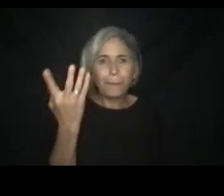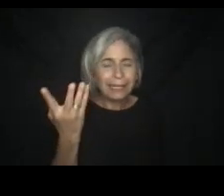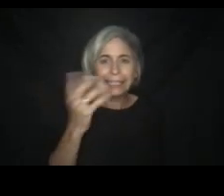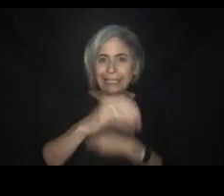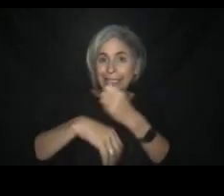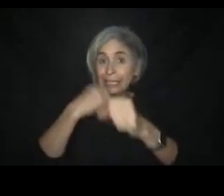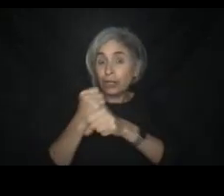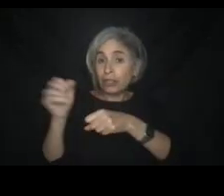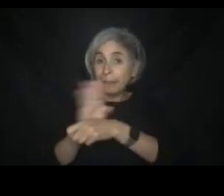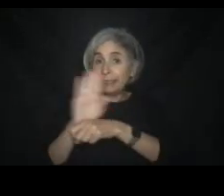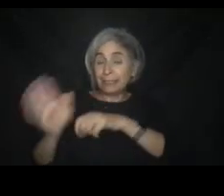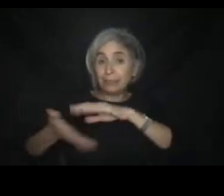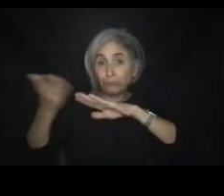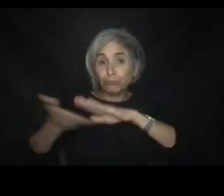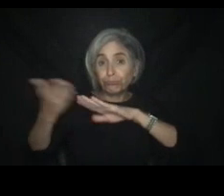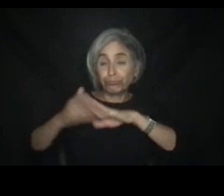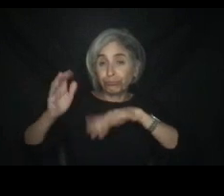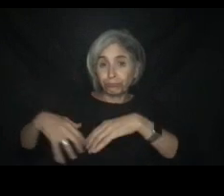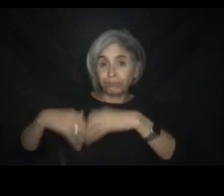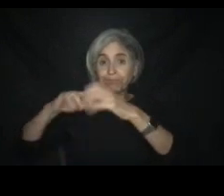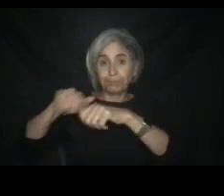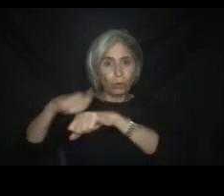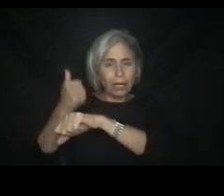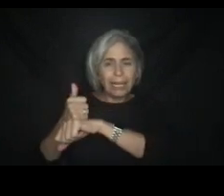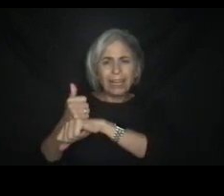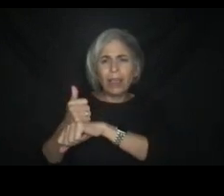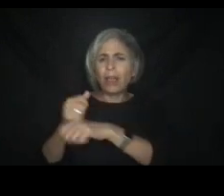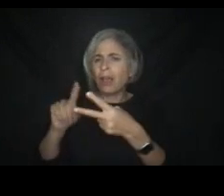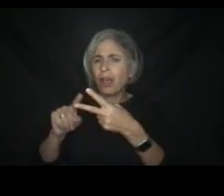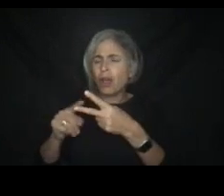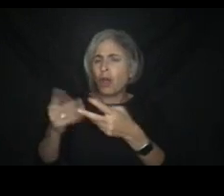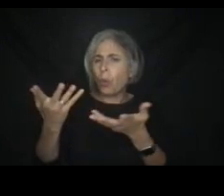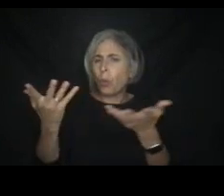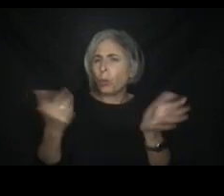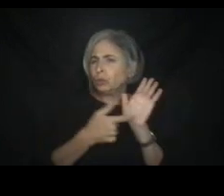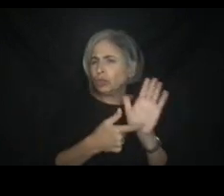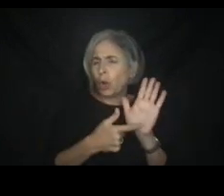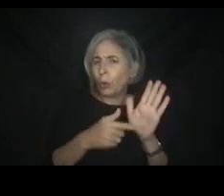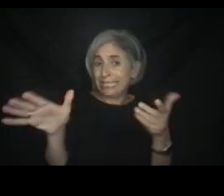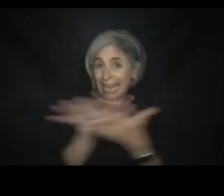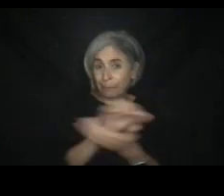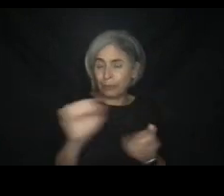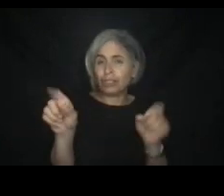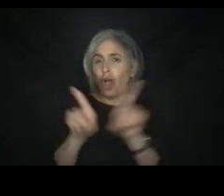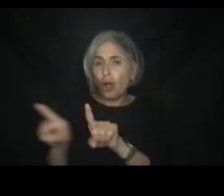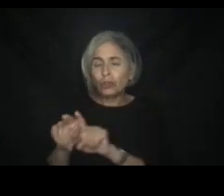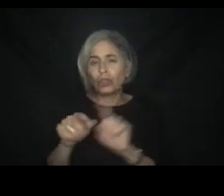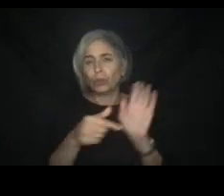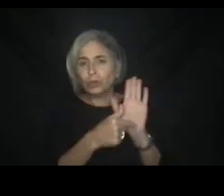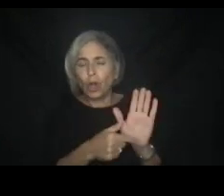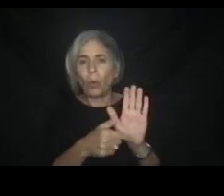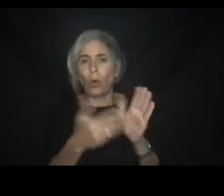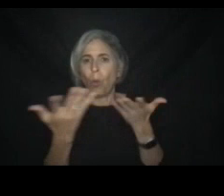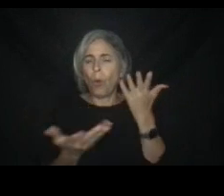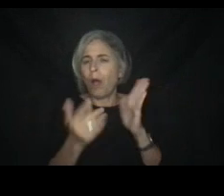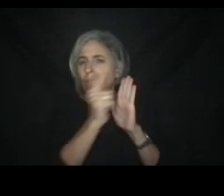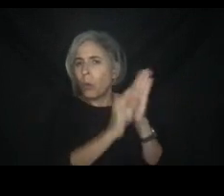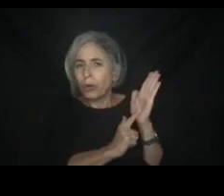years a business must be in place, and not just what they have to do to show damages, but also what